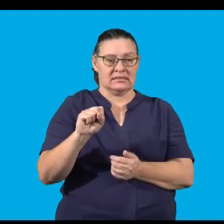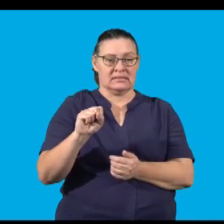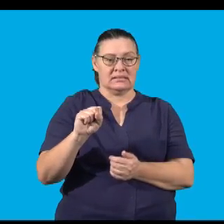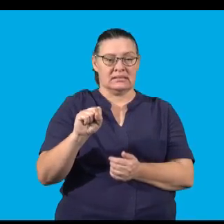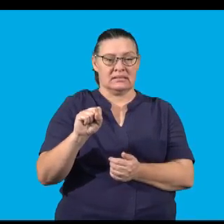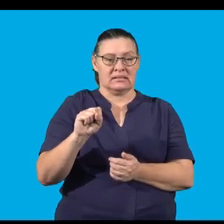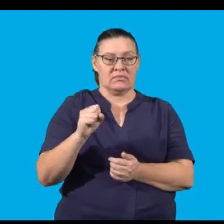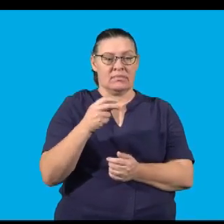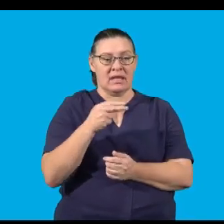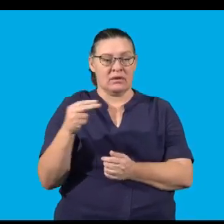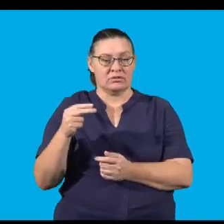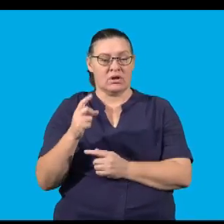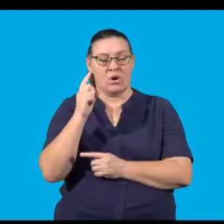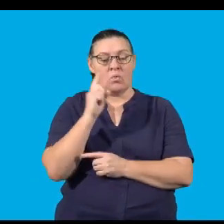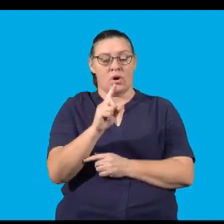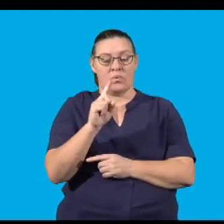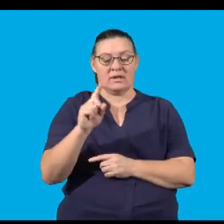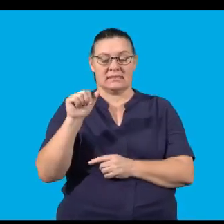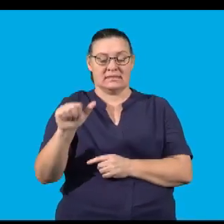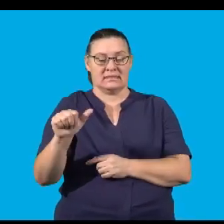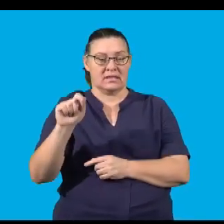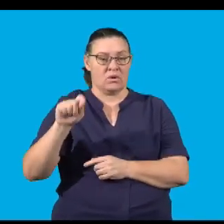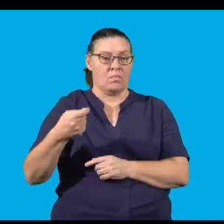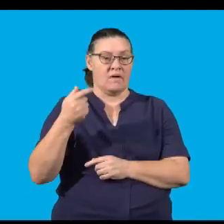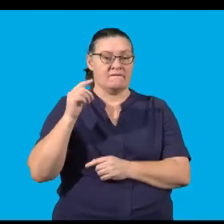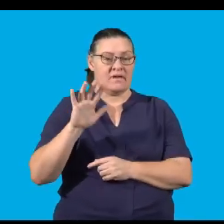is going to be equal to